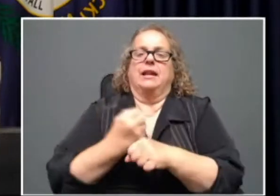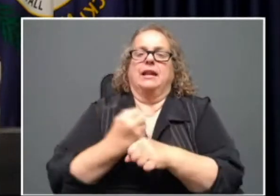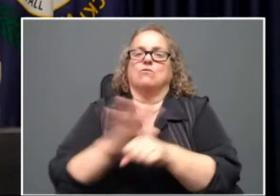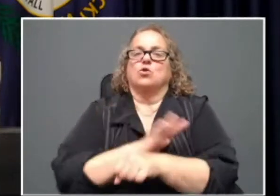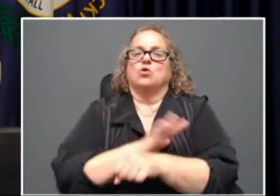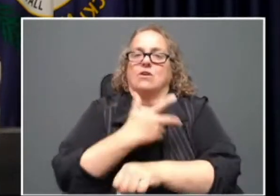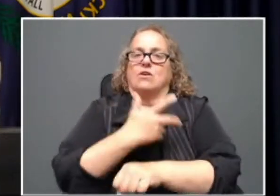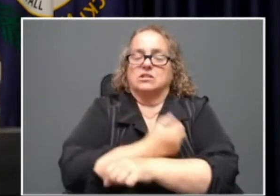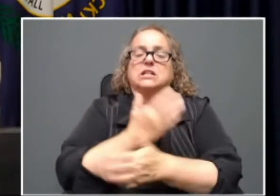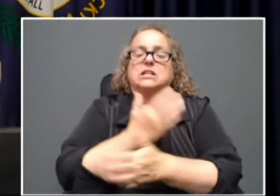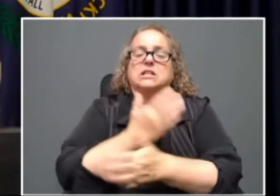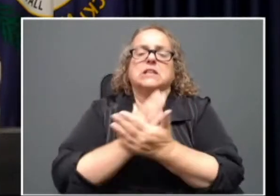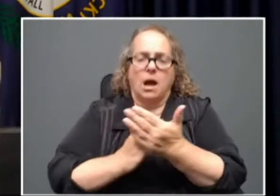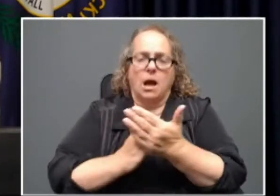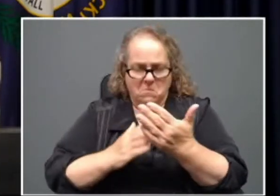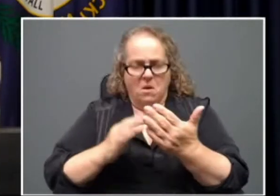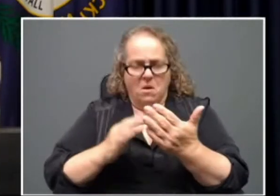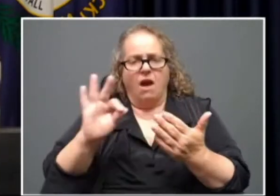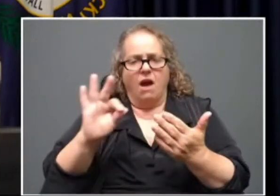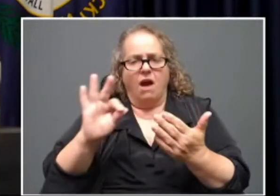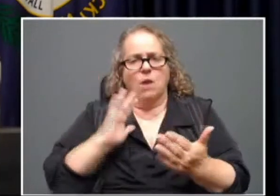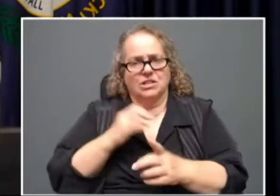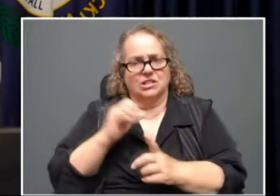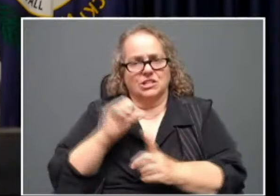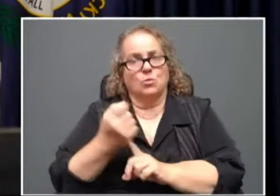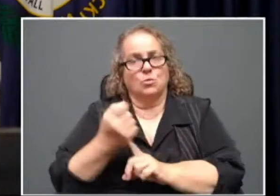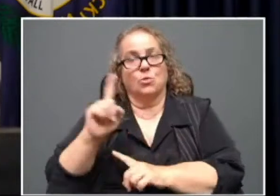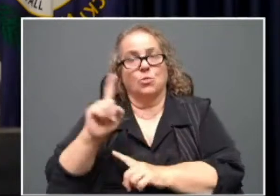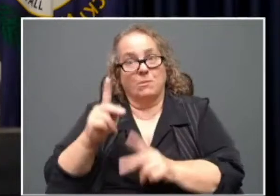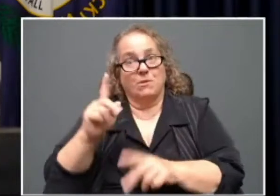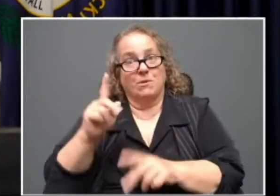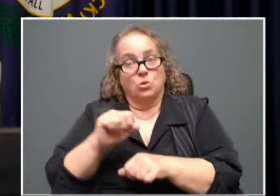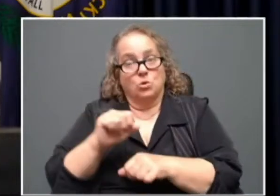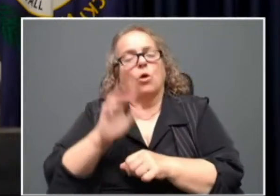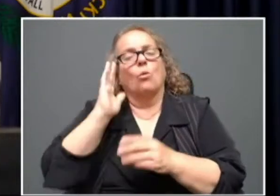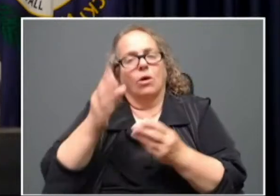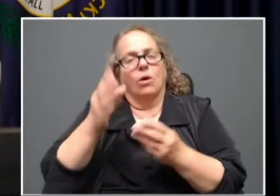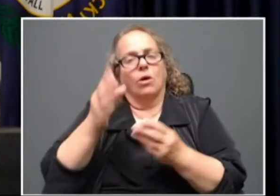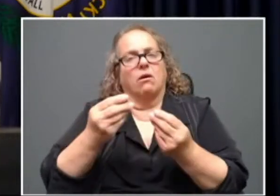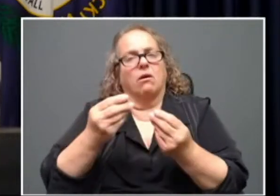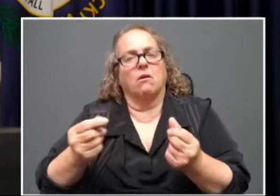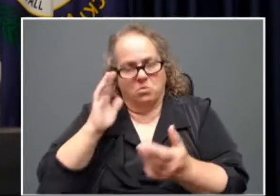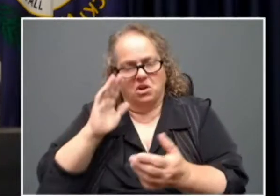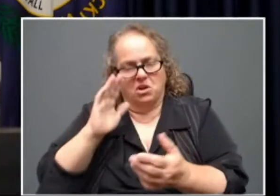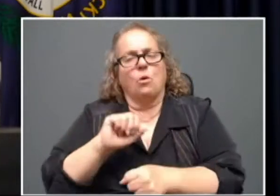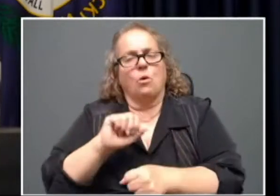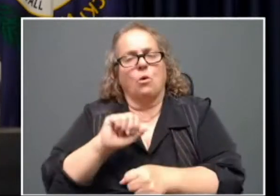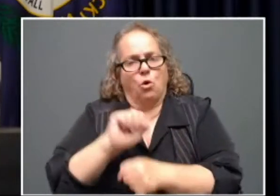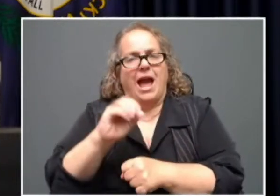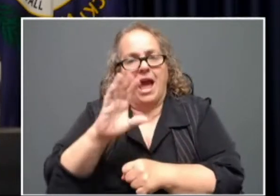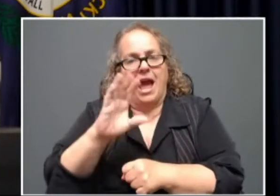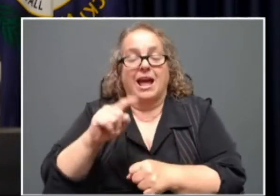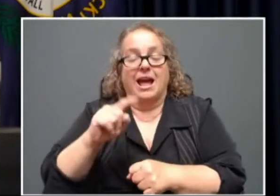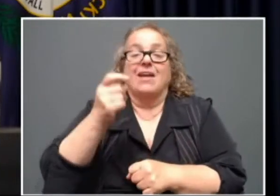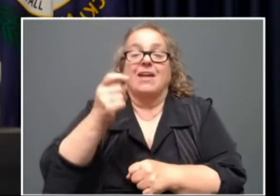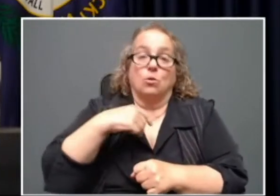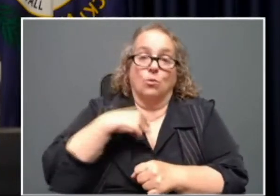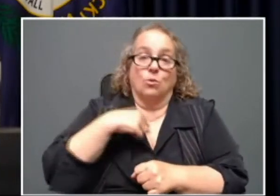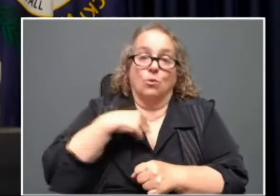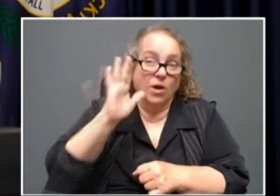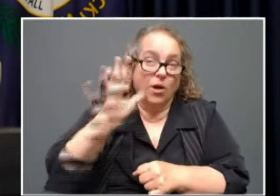own. And then again, we're going to work on a strategic approach where we can get every